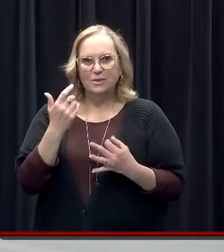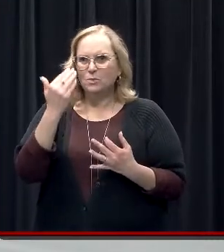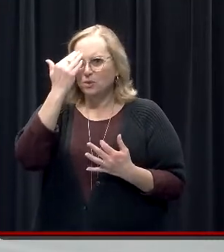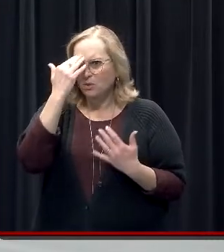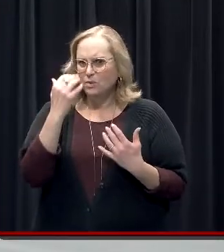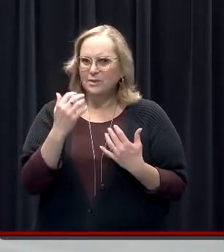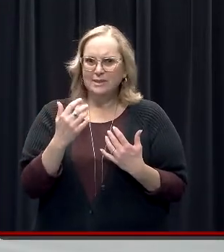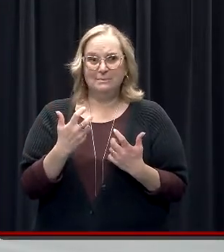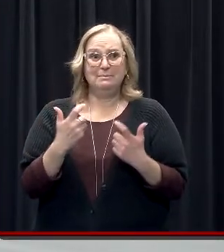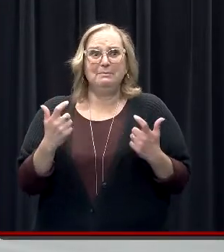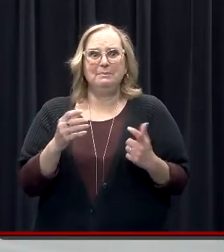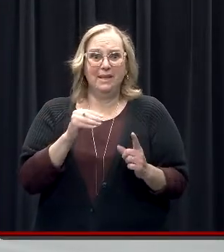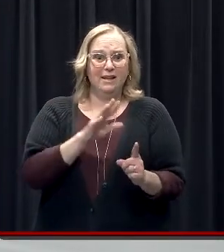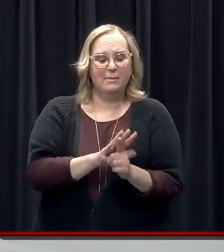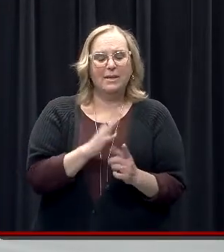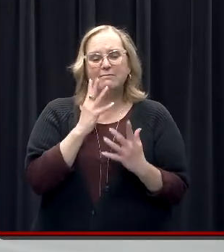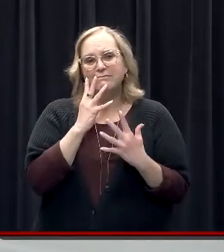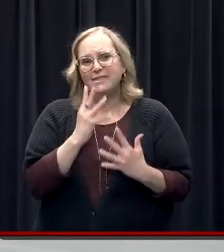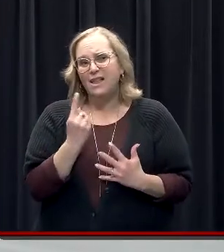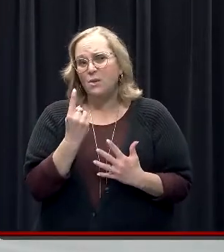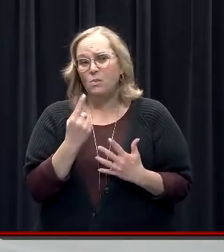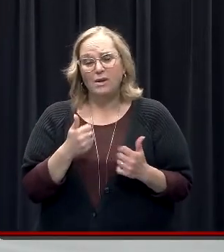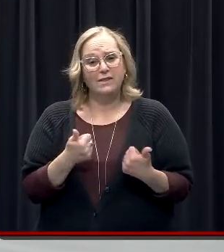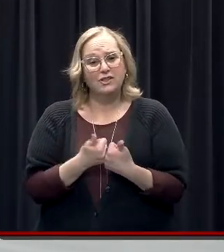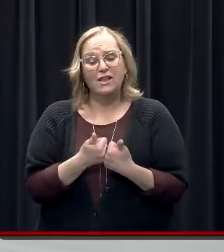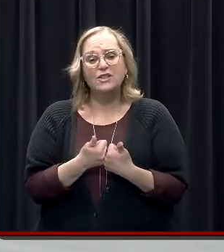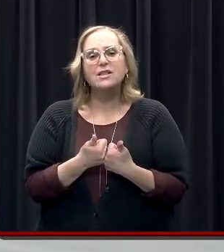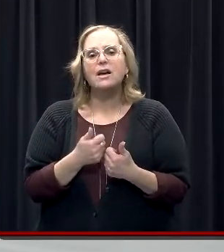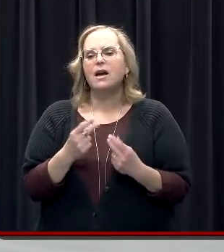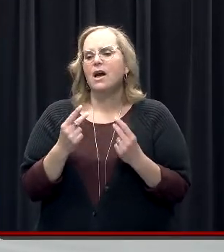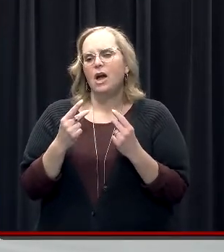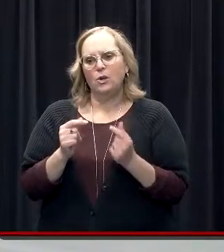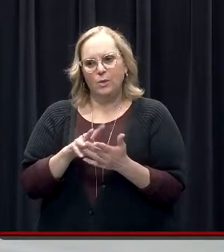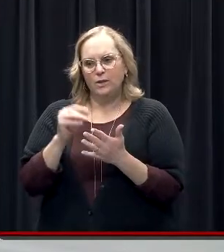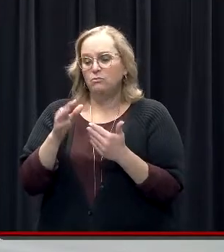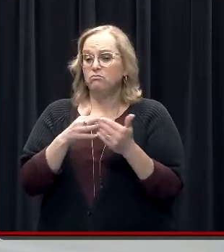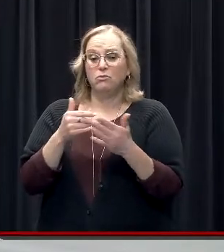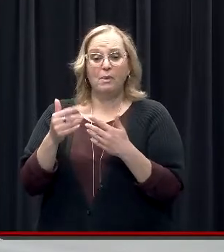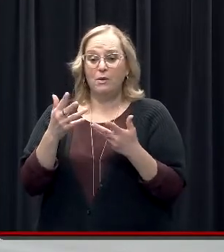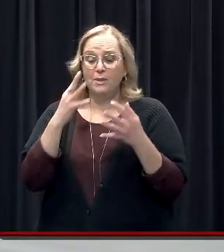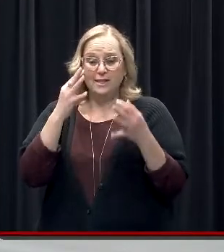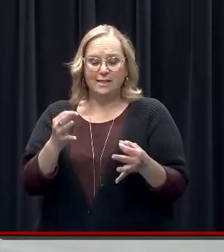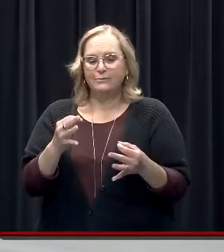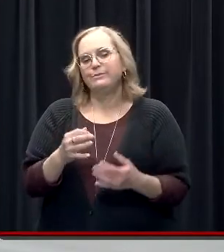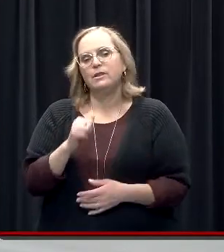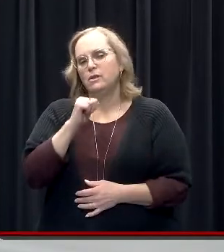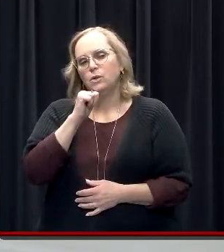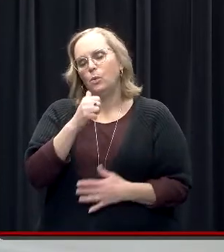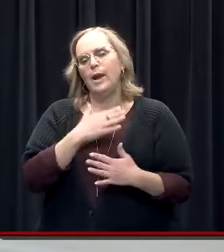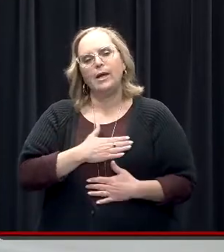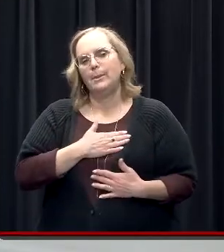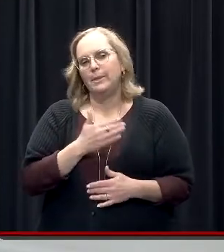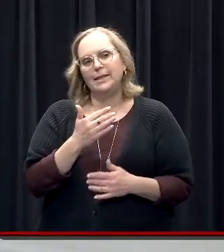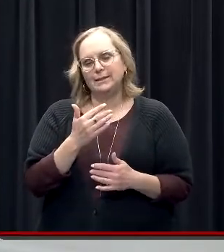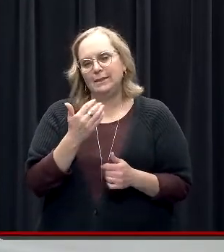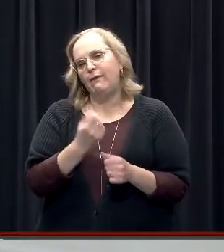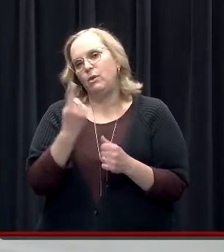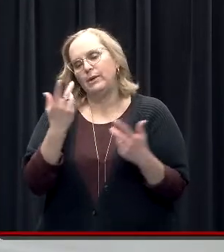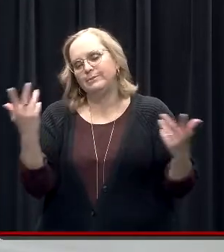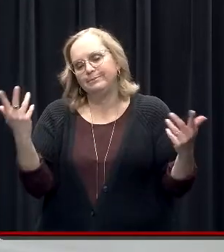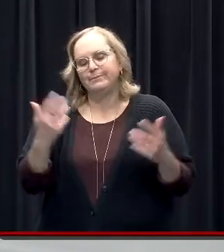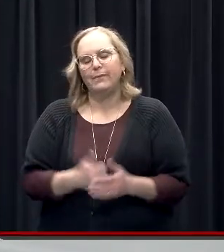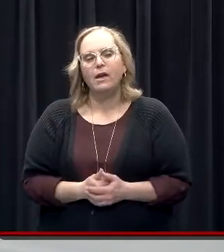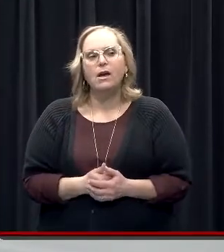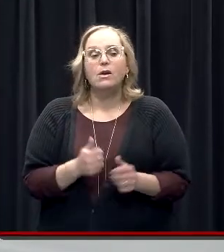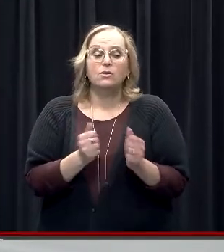it has. And sadly, one of the challenges is I quickly learned no matter what the decision is, you're not going to please everyone. So under that